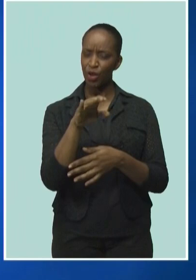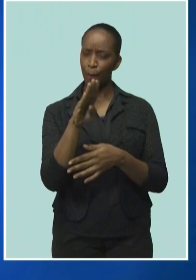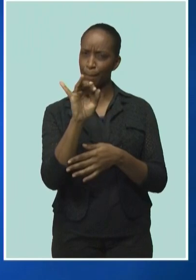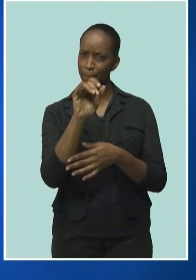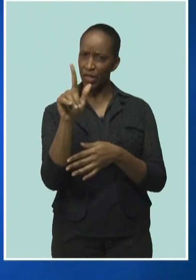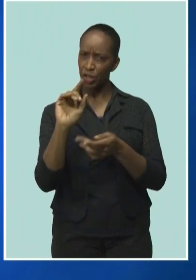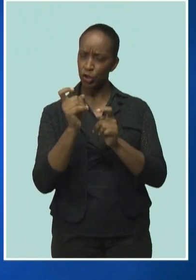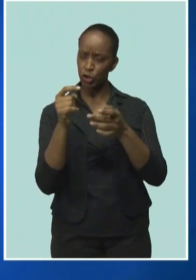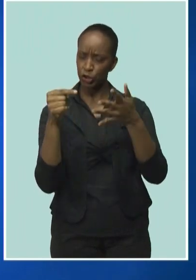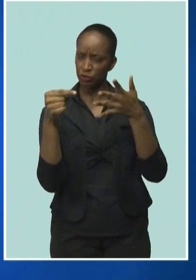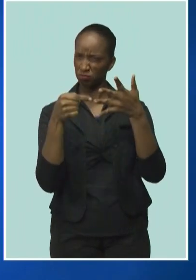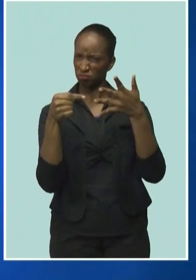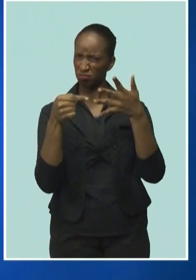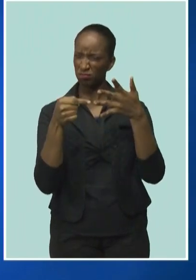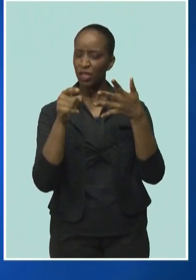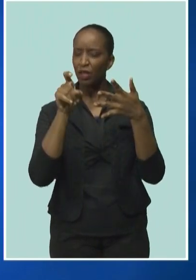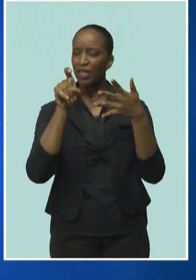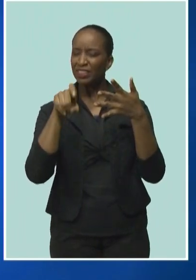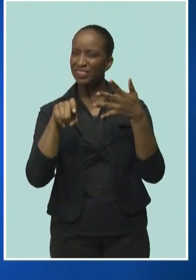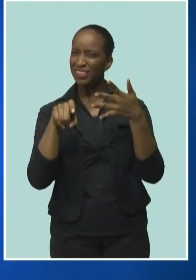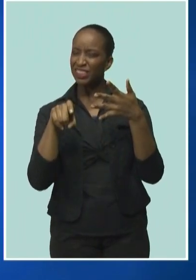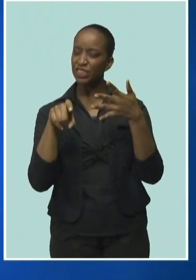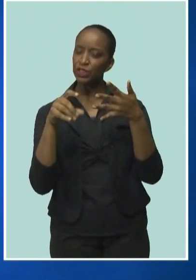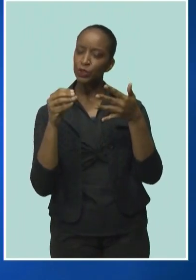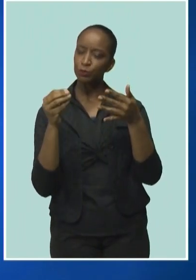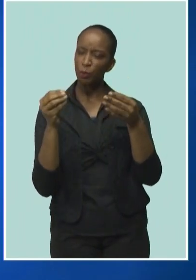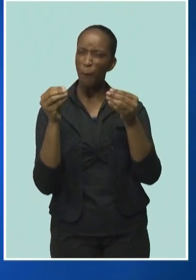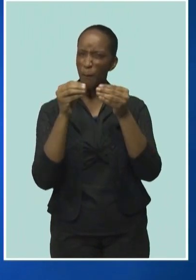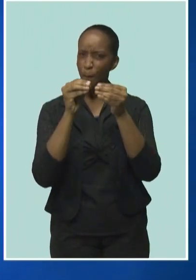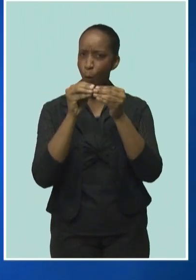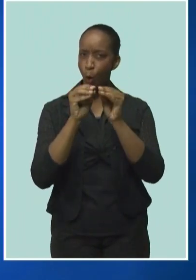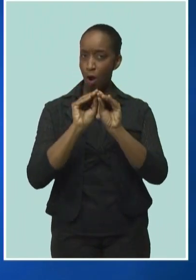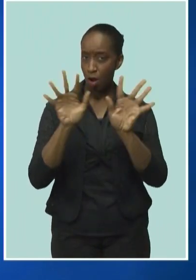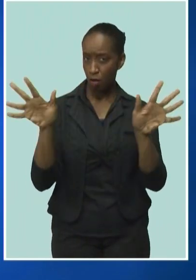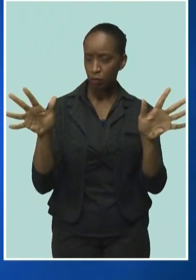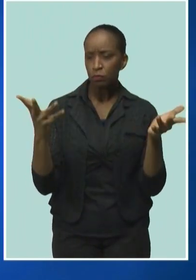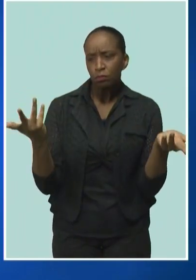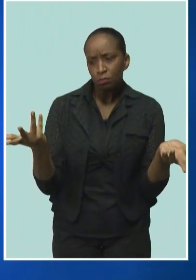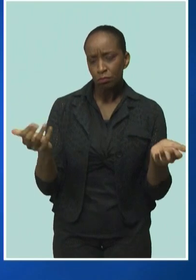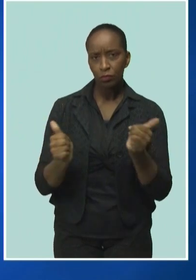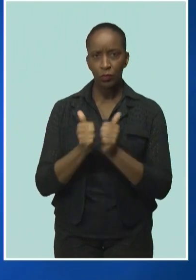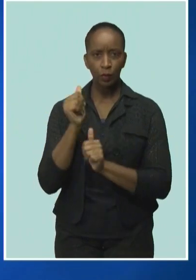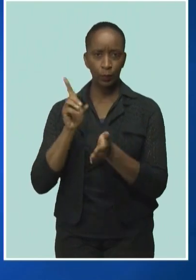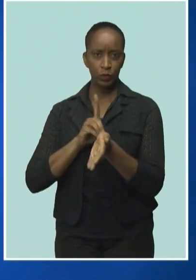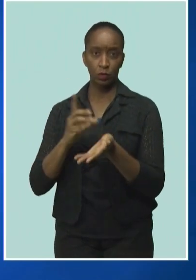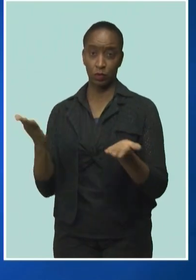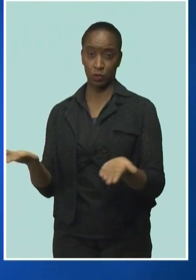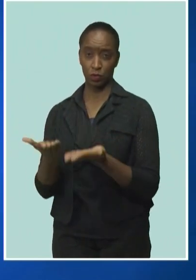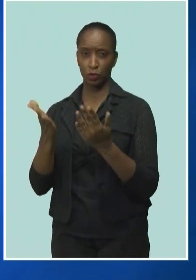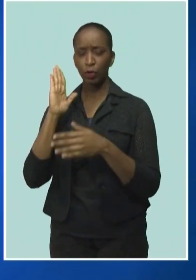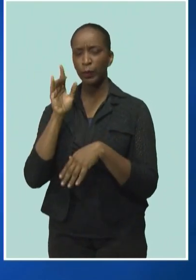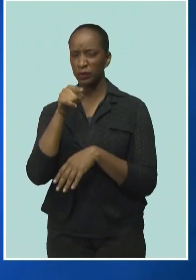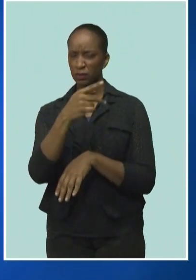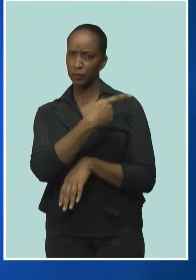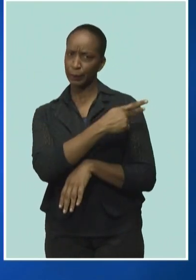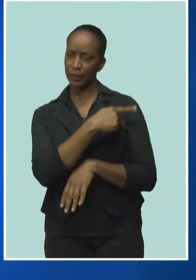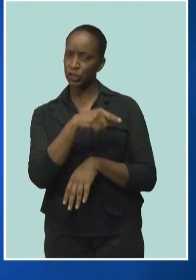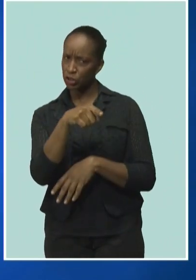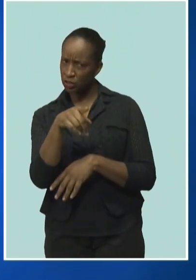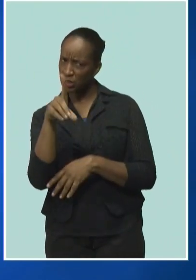Most doctors, sir, are responsible, and I don't believe they'll give a patient whom they know